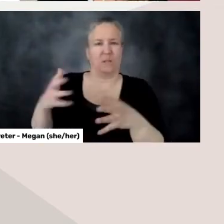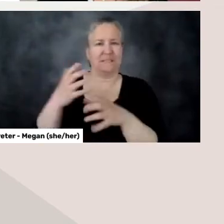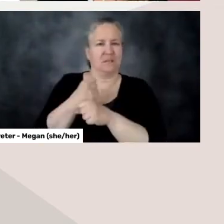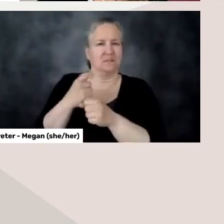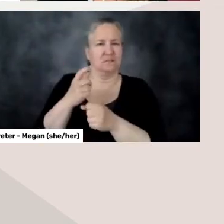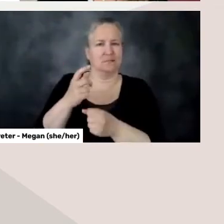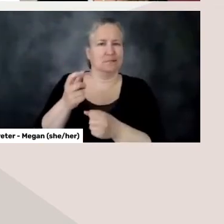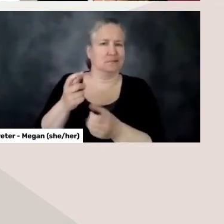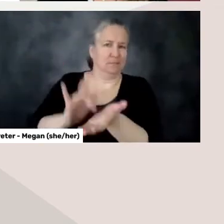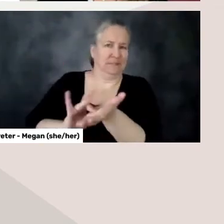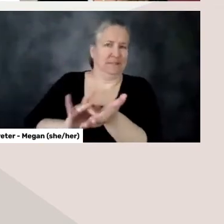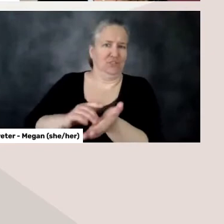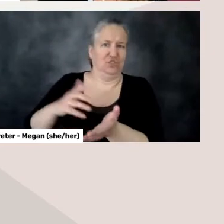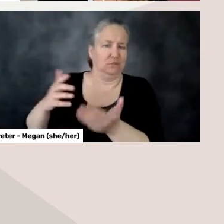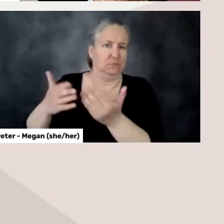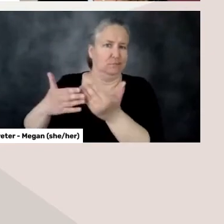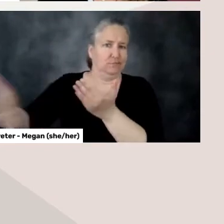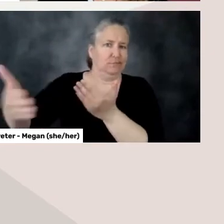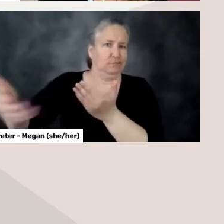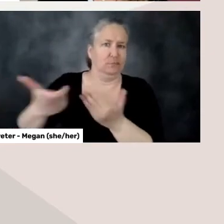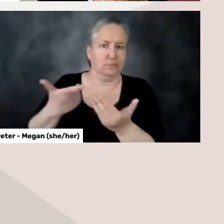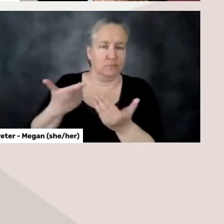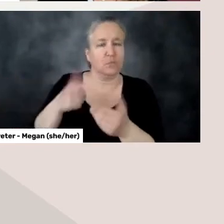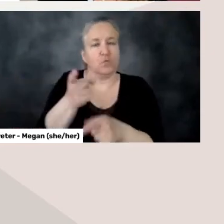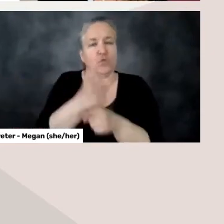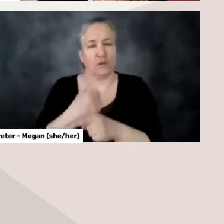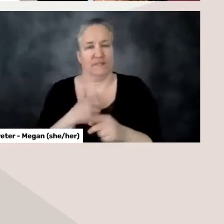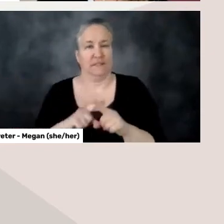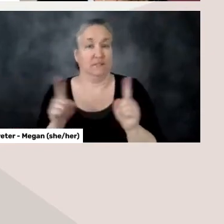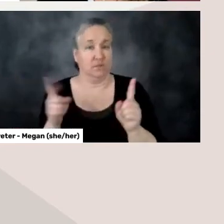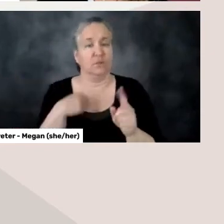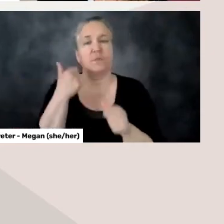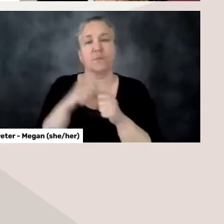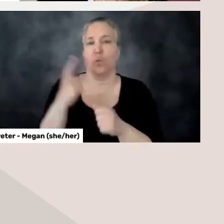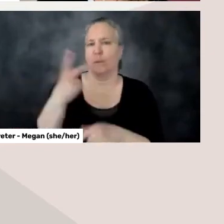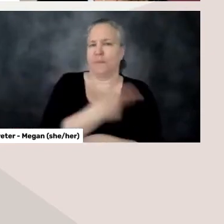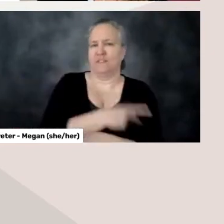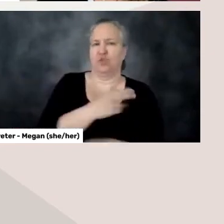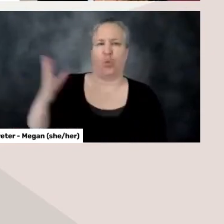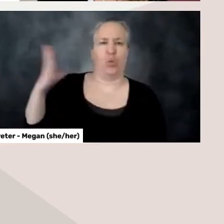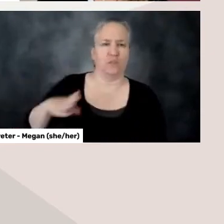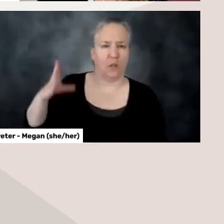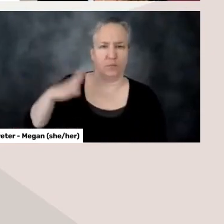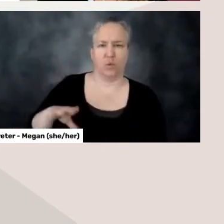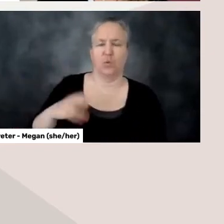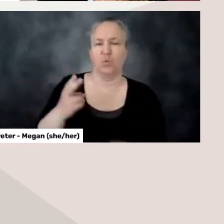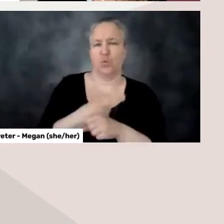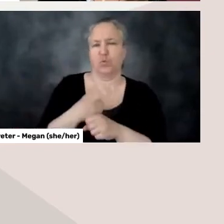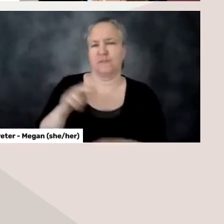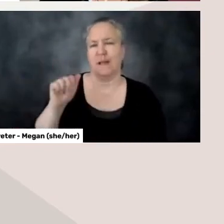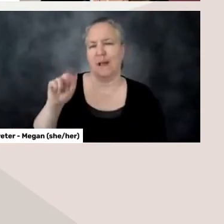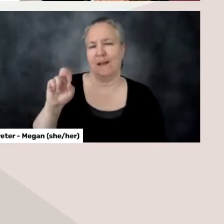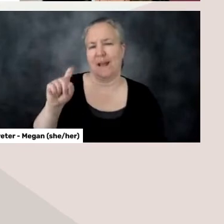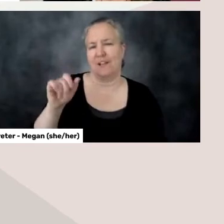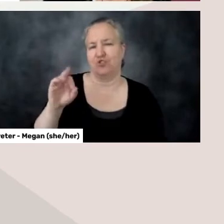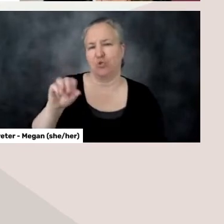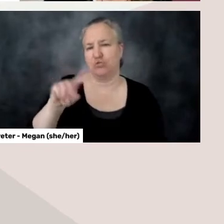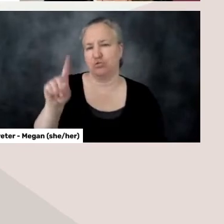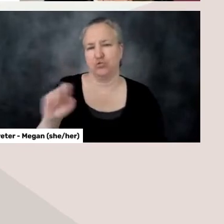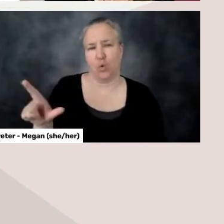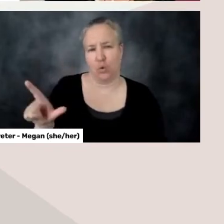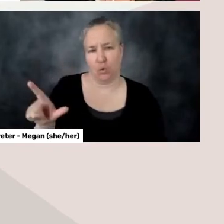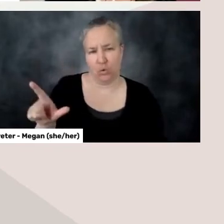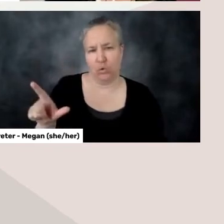treatment. And you're right, there is a difference. I remember a patient a long time ago was on anastrozole, which is an